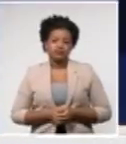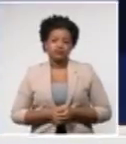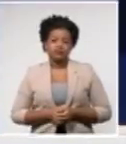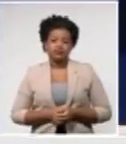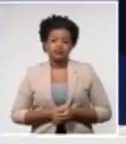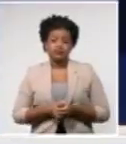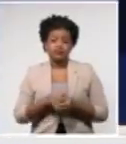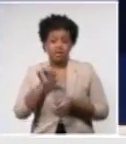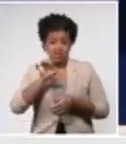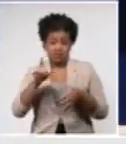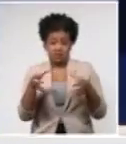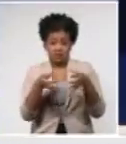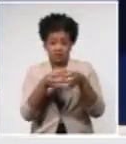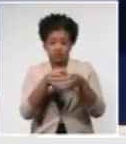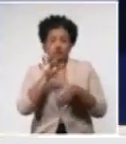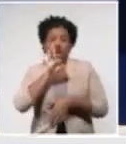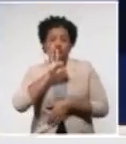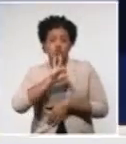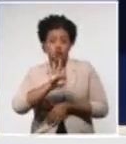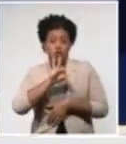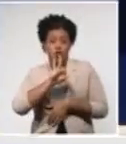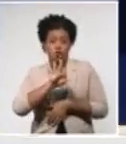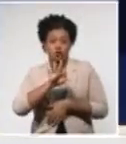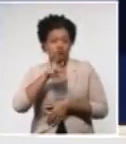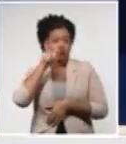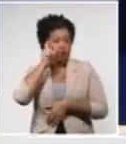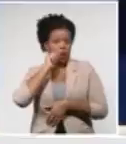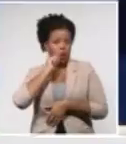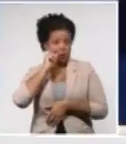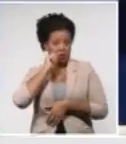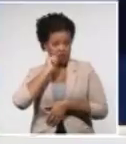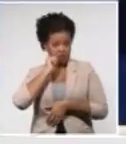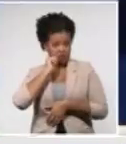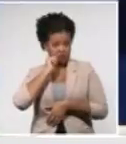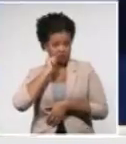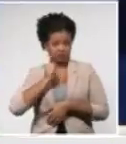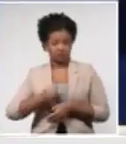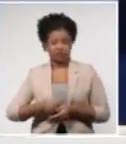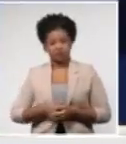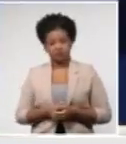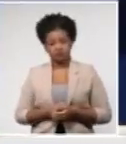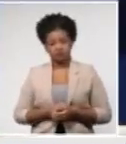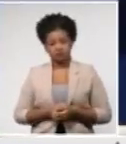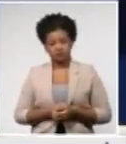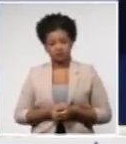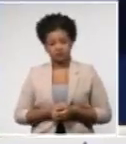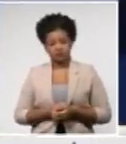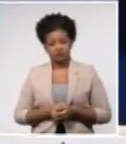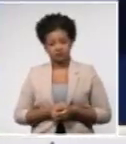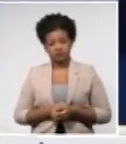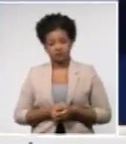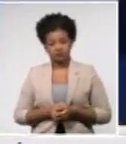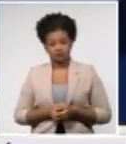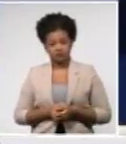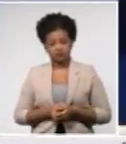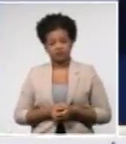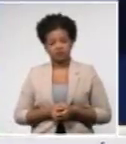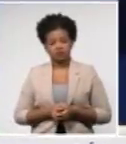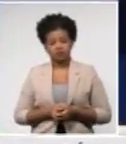8 of the diagnosed cases and in the pandemic in Cuba are male.